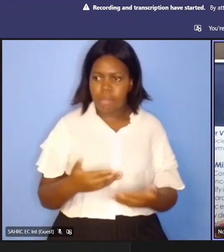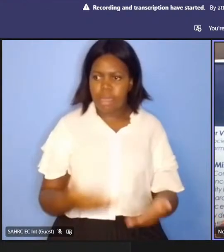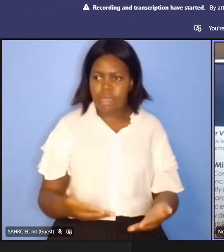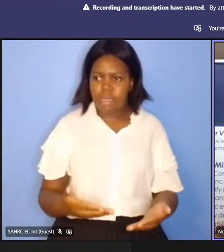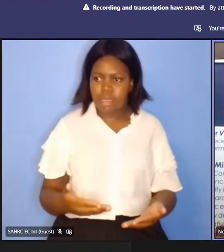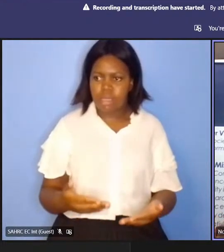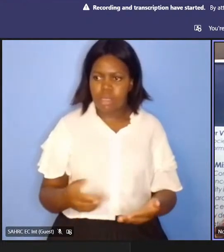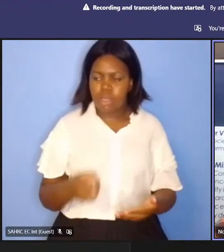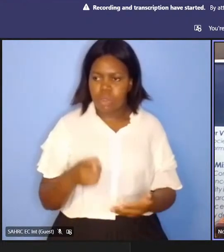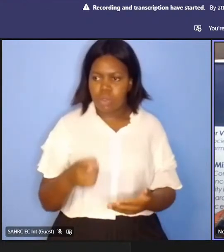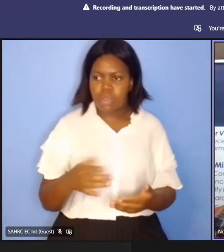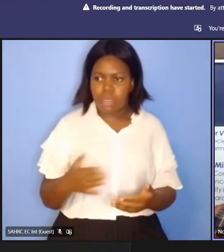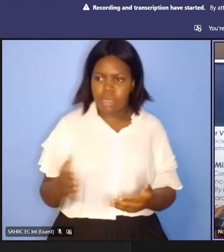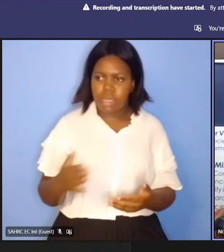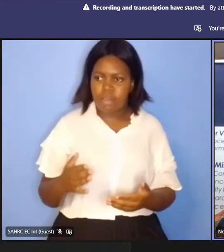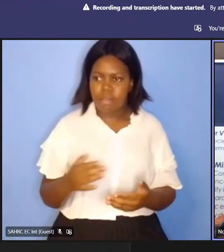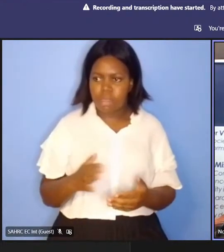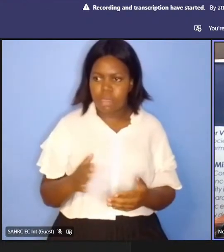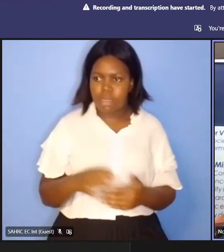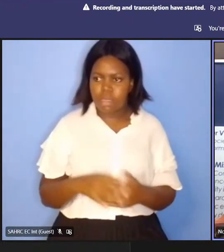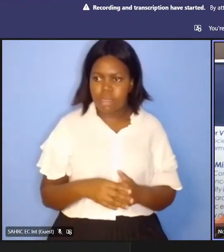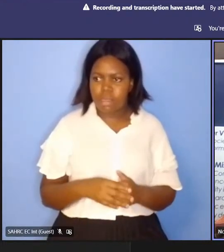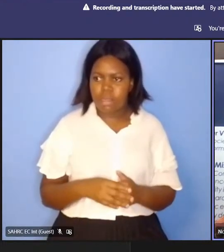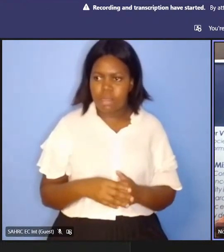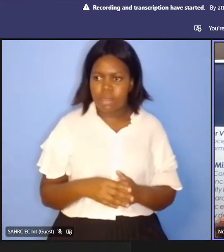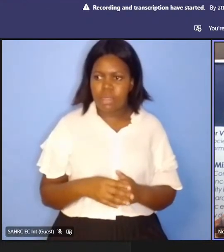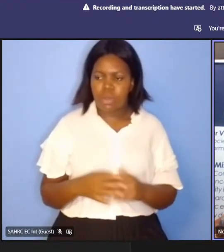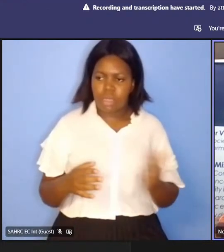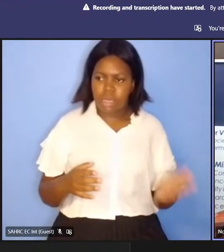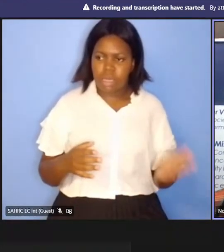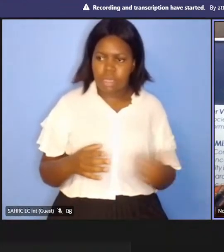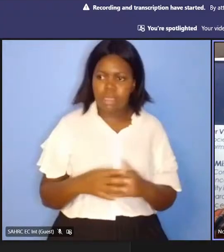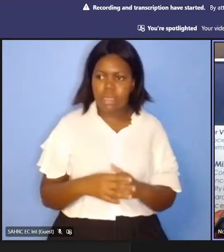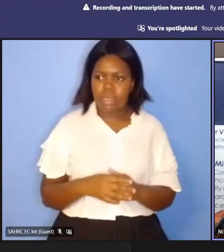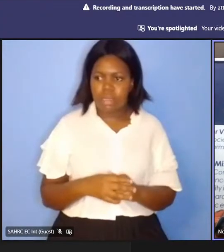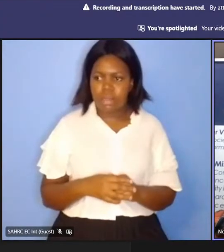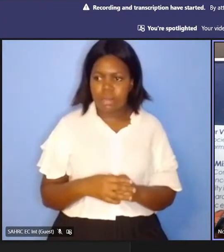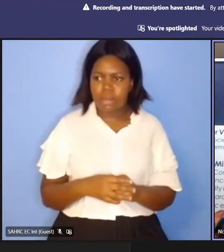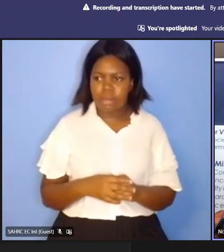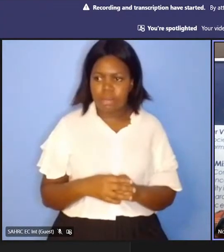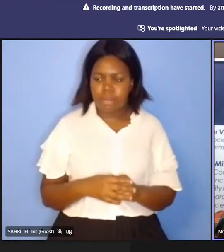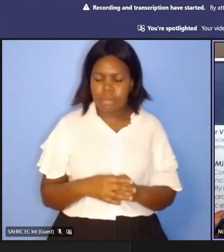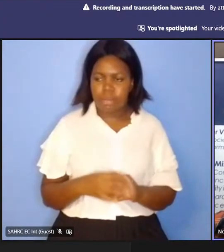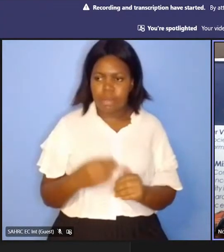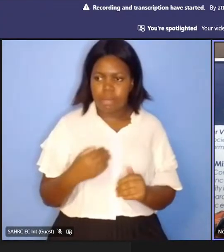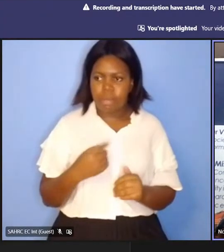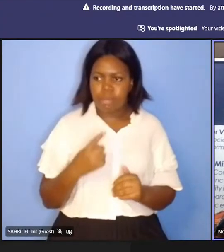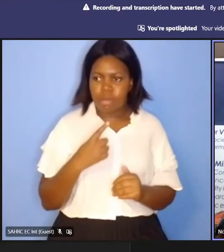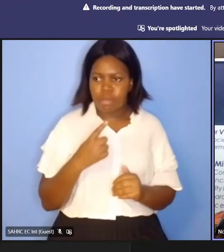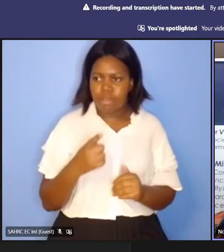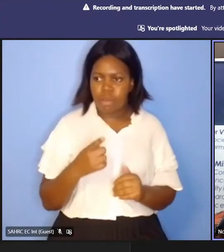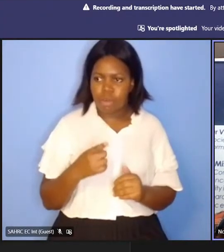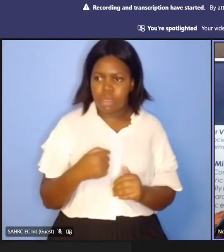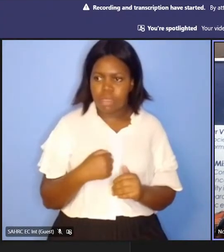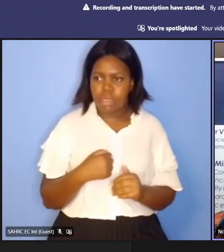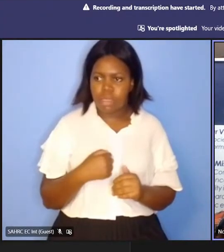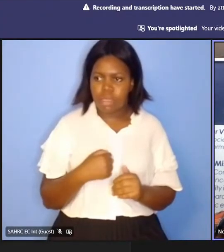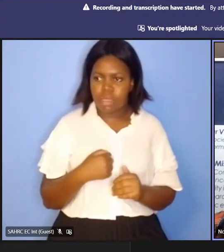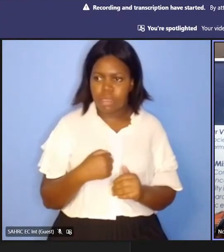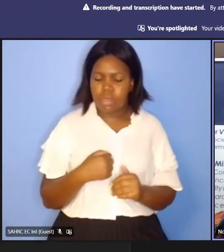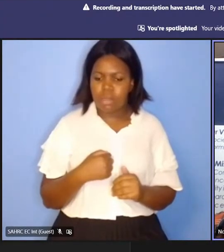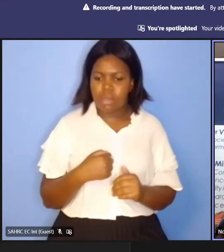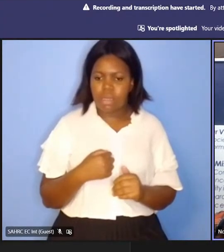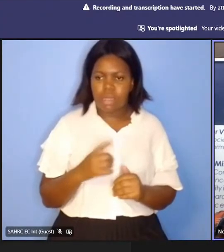the left hand side must also be applied to the right hand side. But my view is there should be no